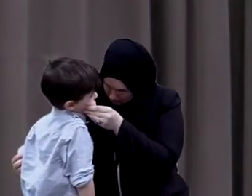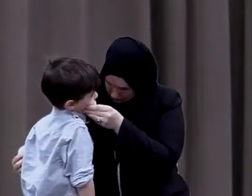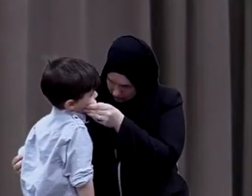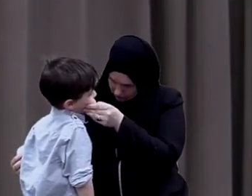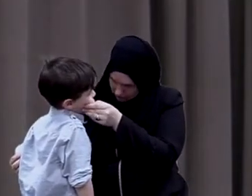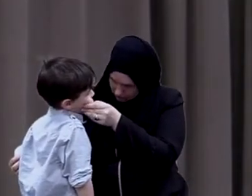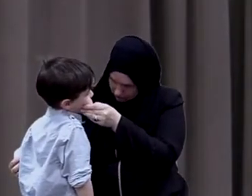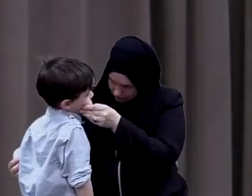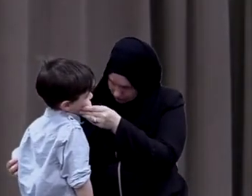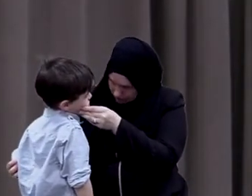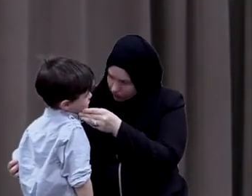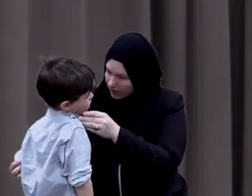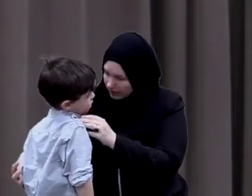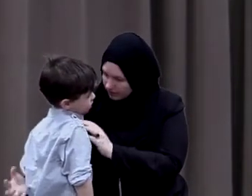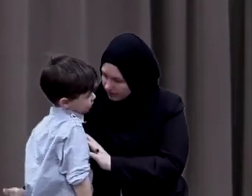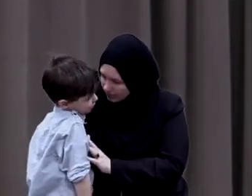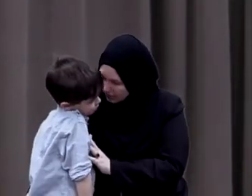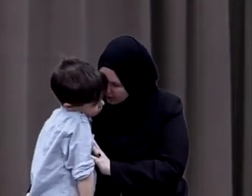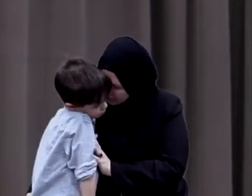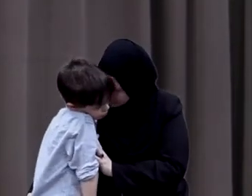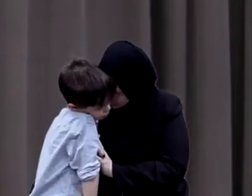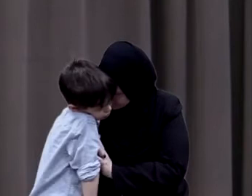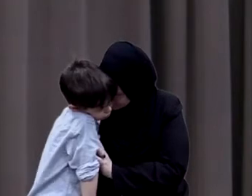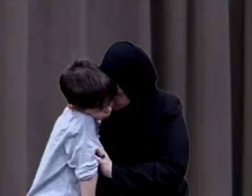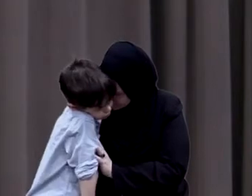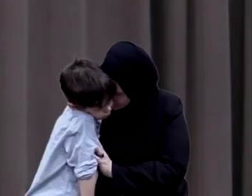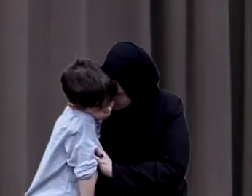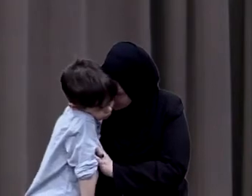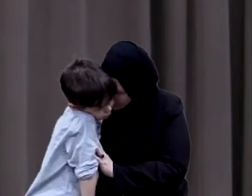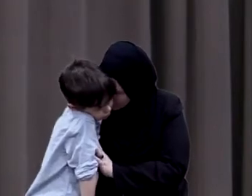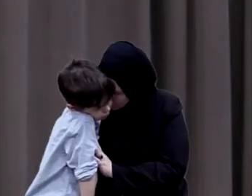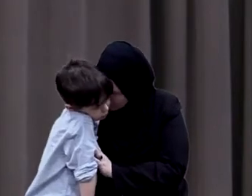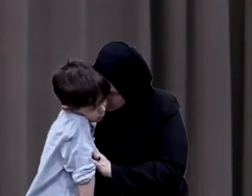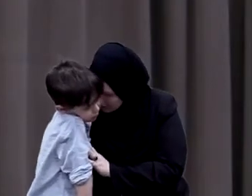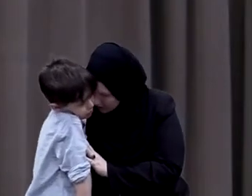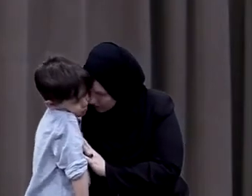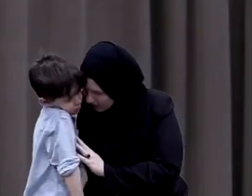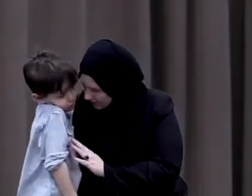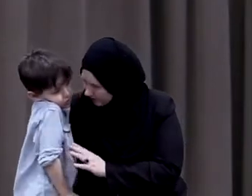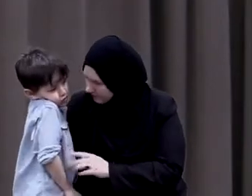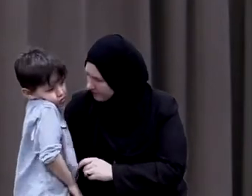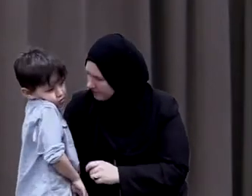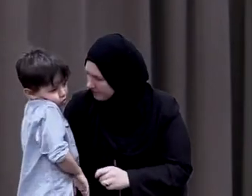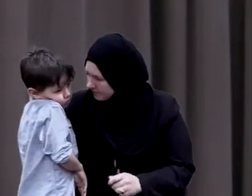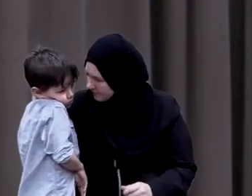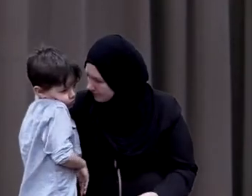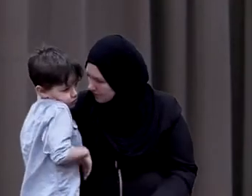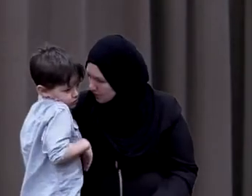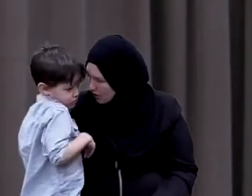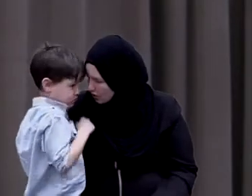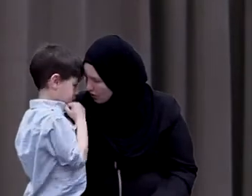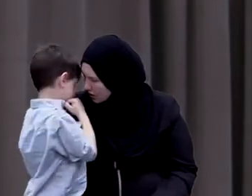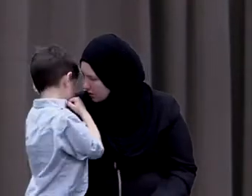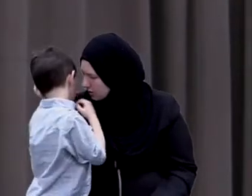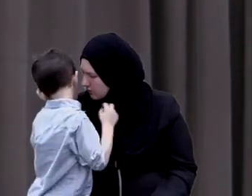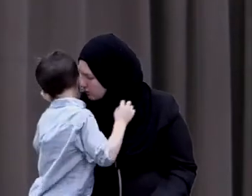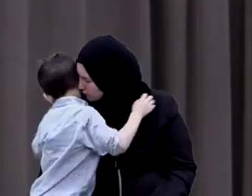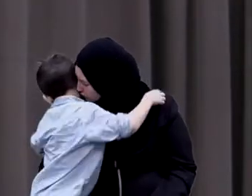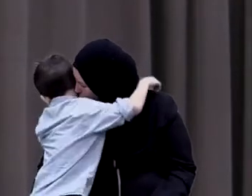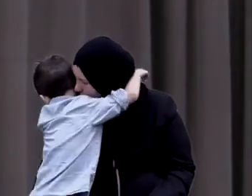I'm not going to say hijab, a headscarf, you will praise her as if she is one of the